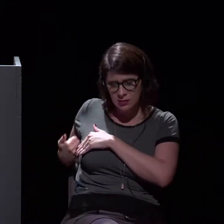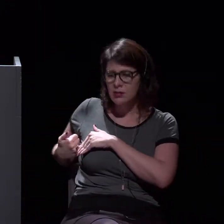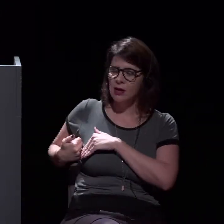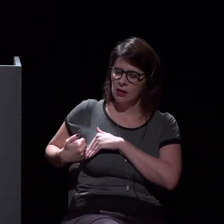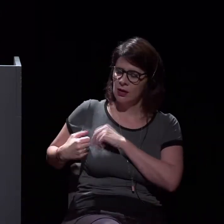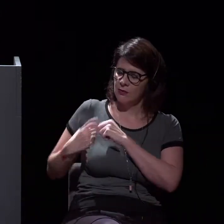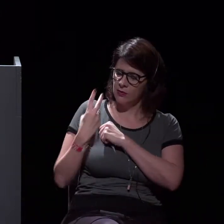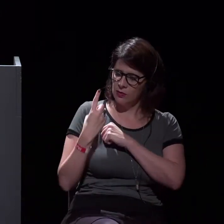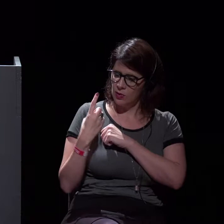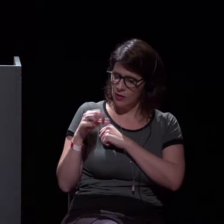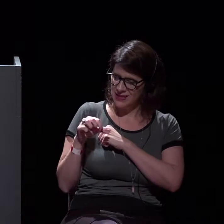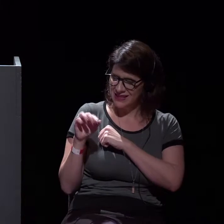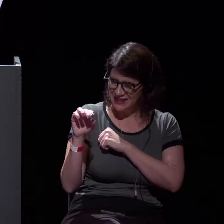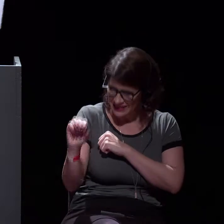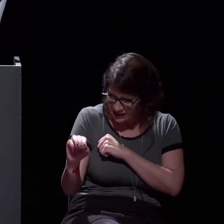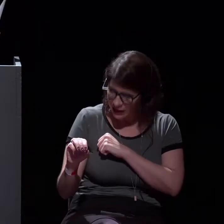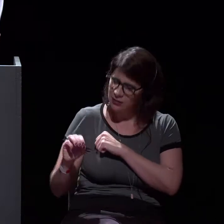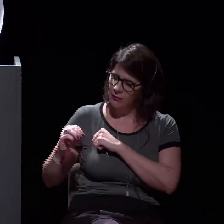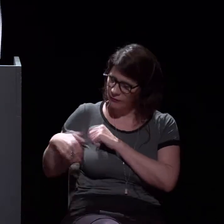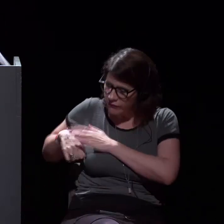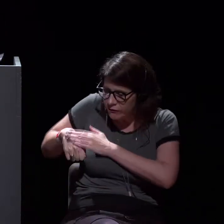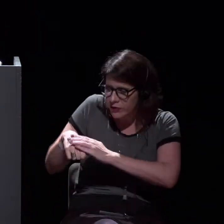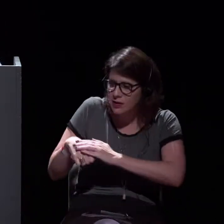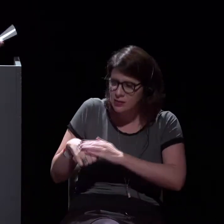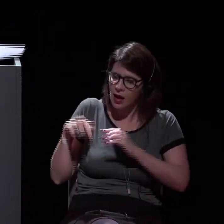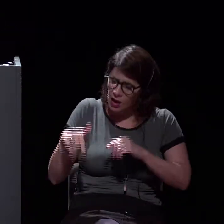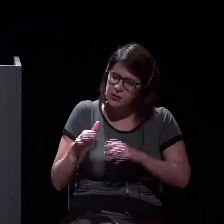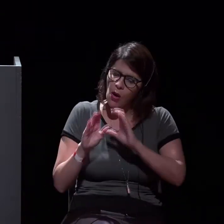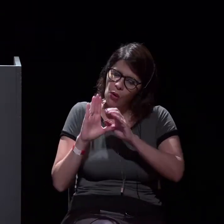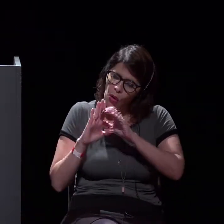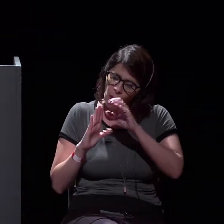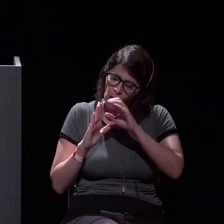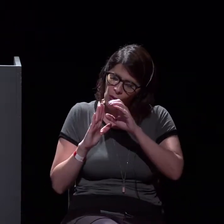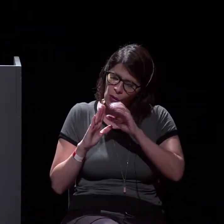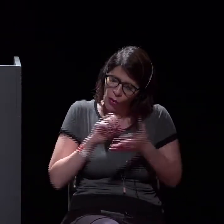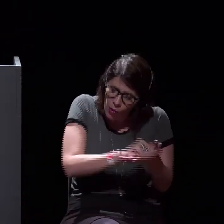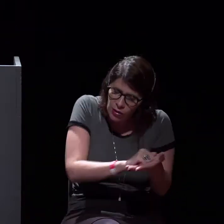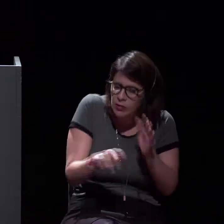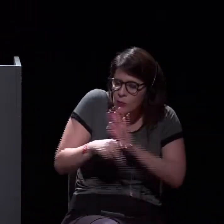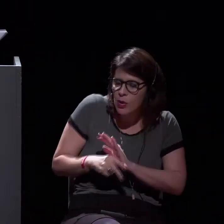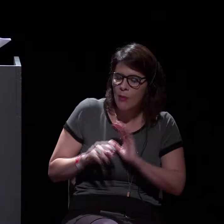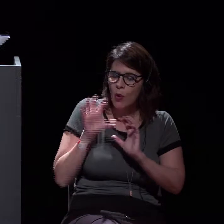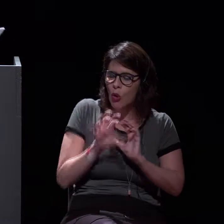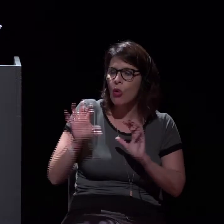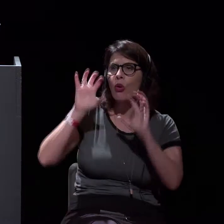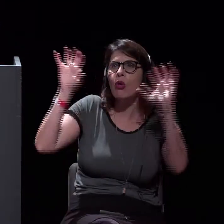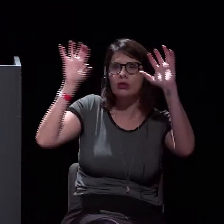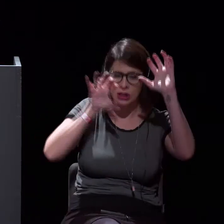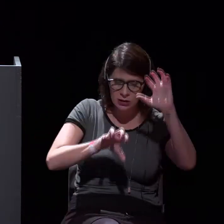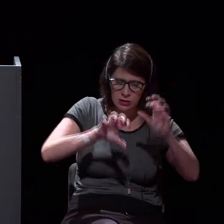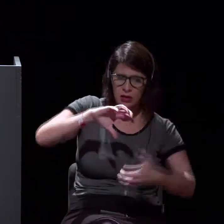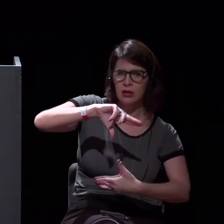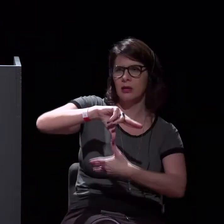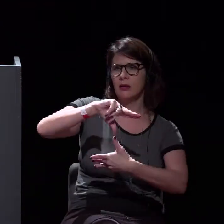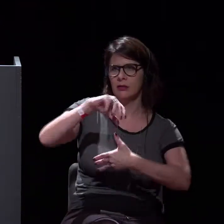in the continent, enabled by the projects of modernity and development. These avant-gardes, in turn,